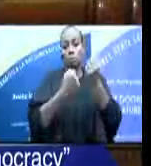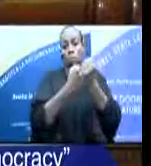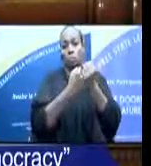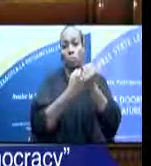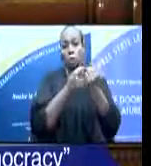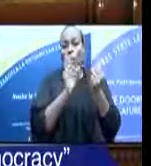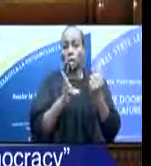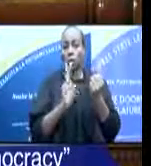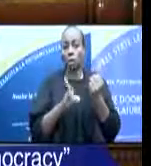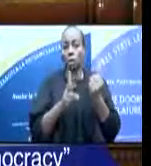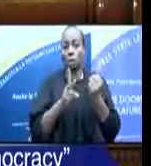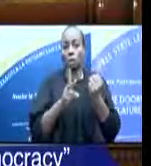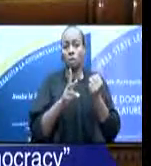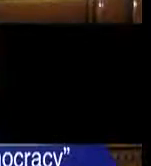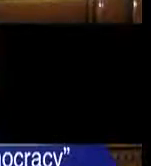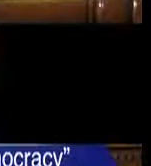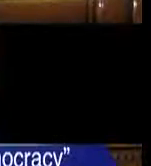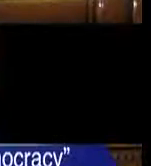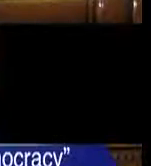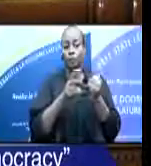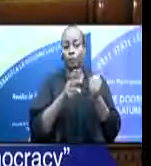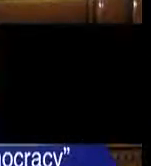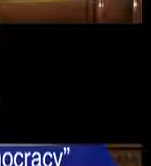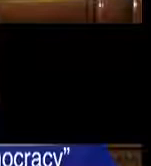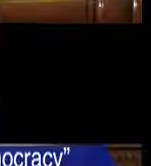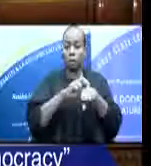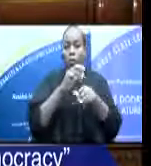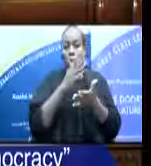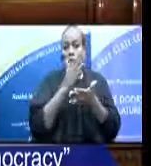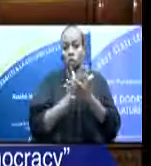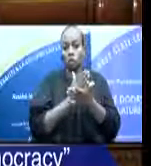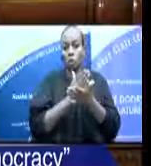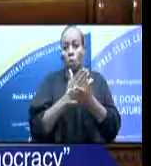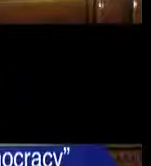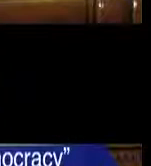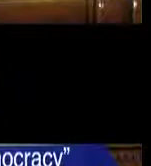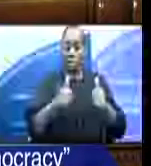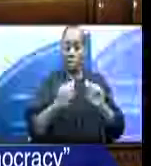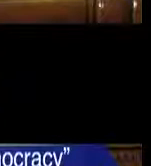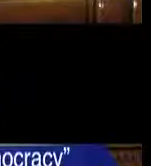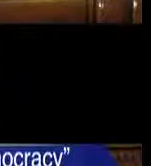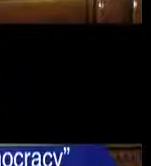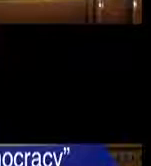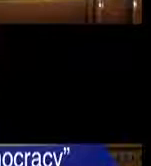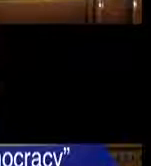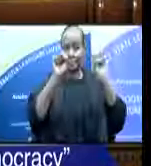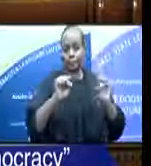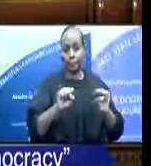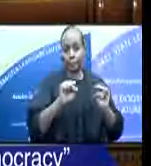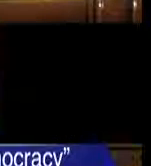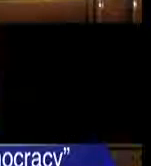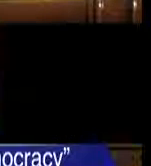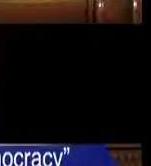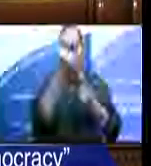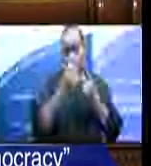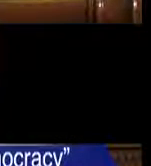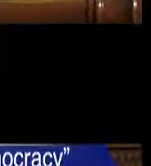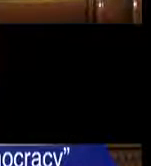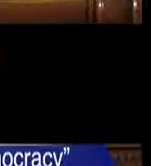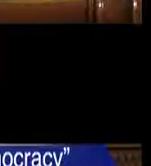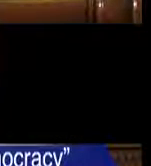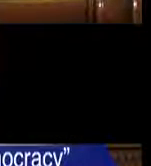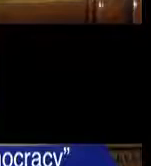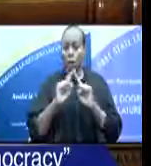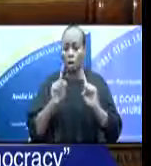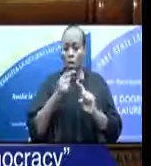the capacities it needs to strengthen the healthcare system of every level. At this point of time, I want to